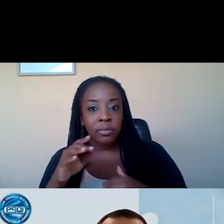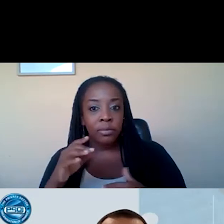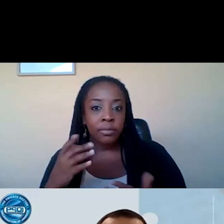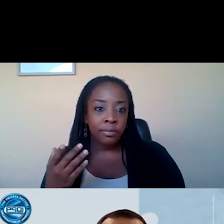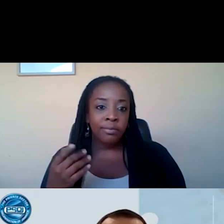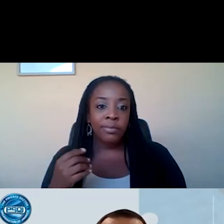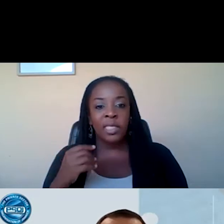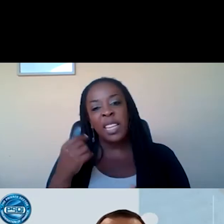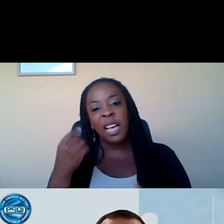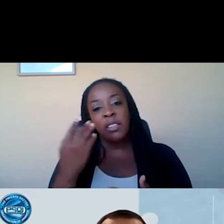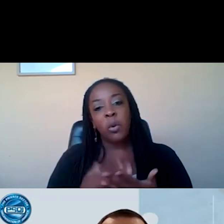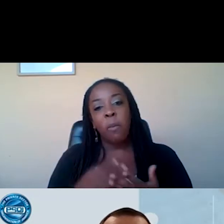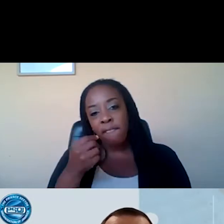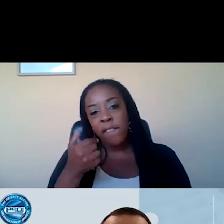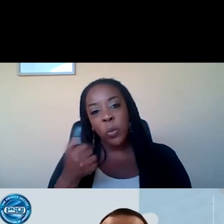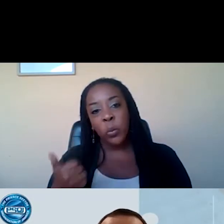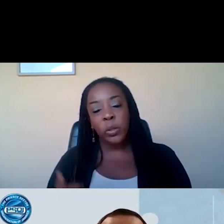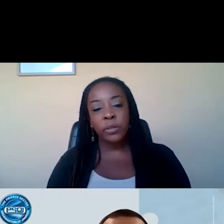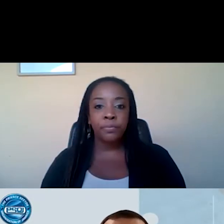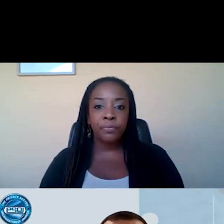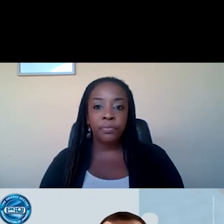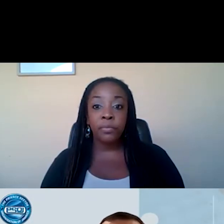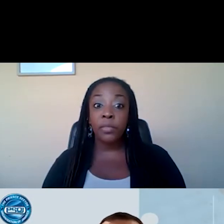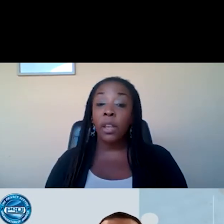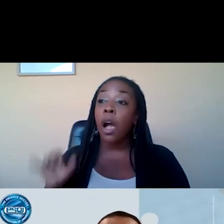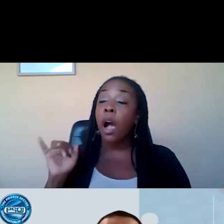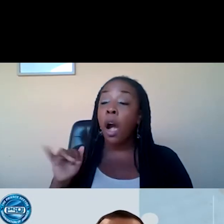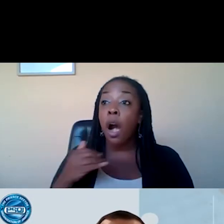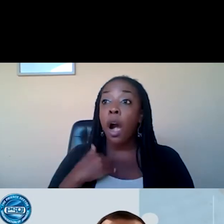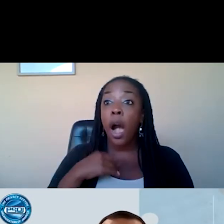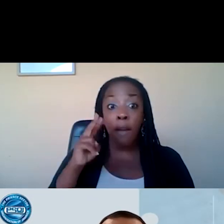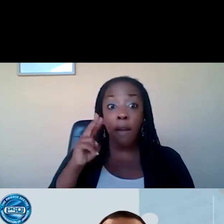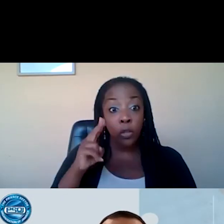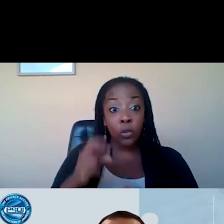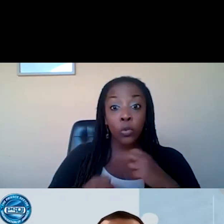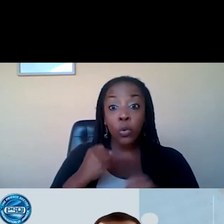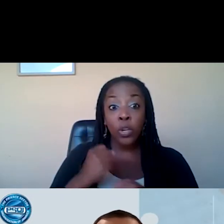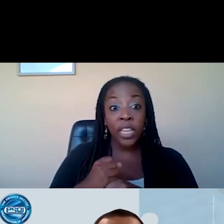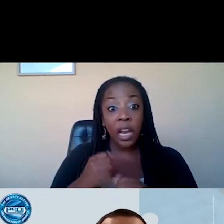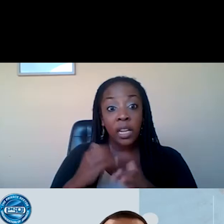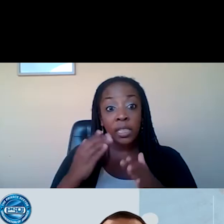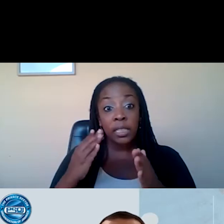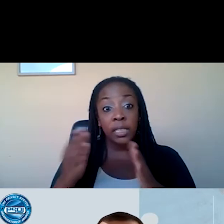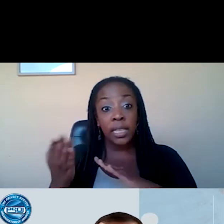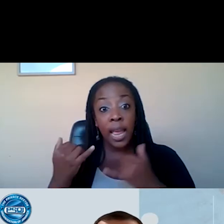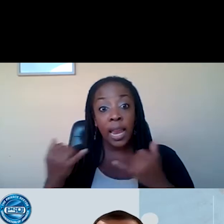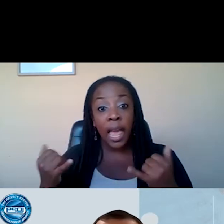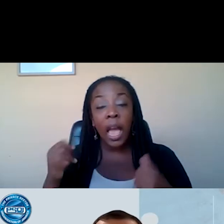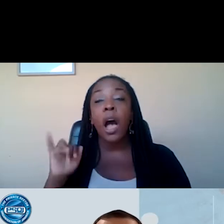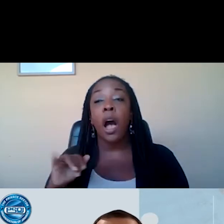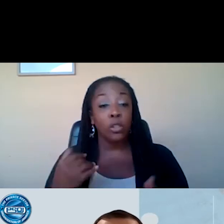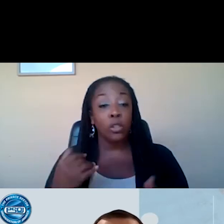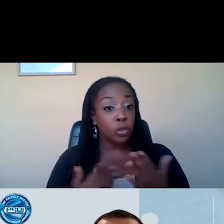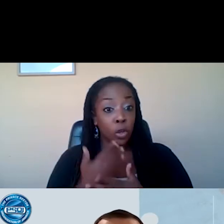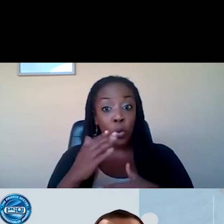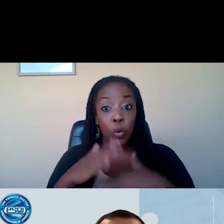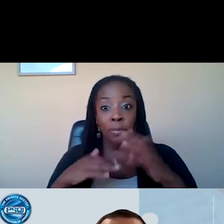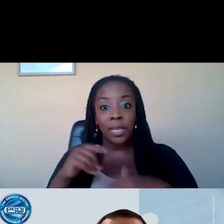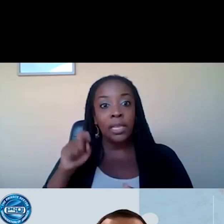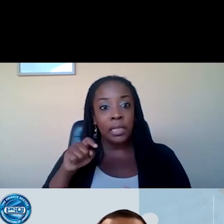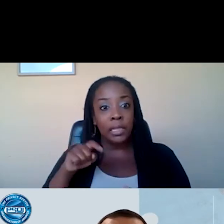few. Okay, so it's a 2-year timeline, and people, new buildings should be doing that from